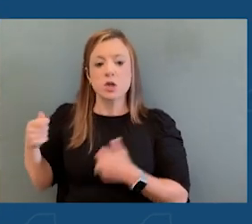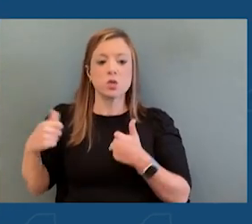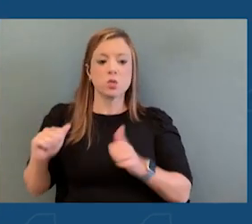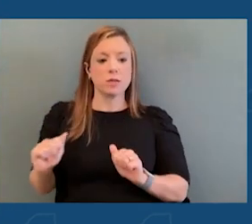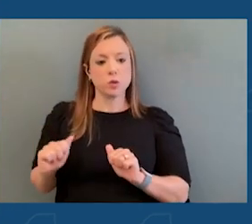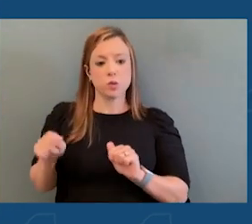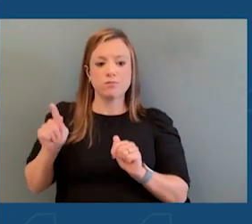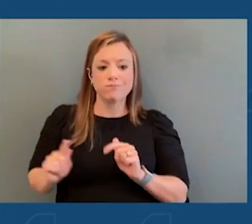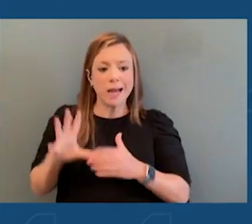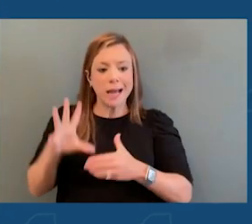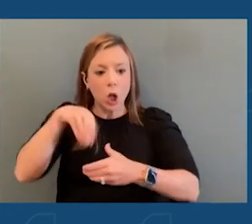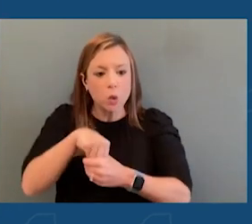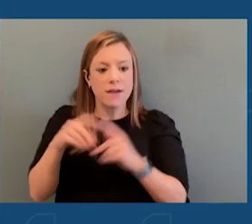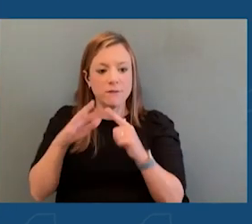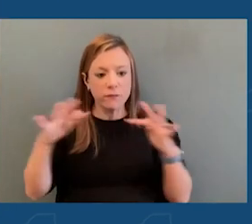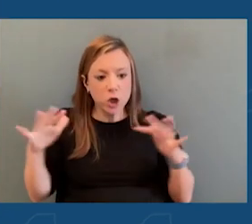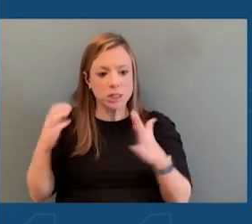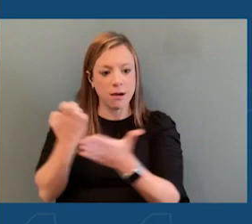all New Yorkers.